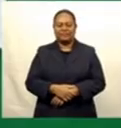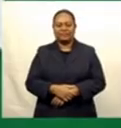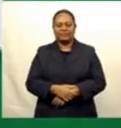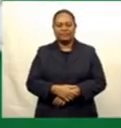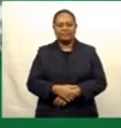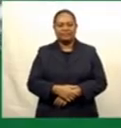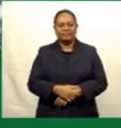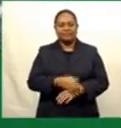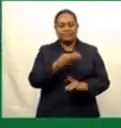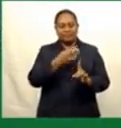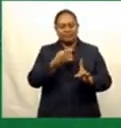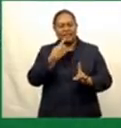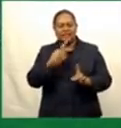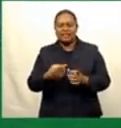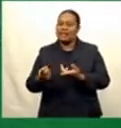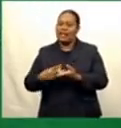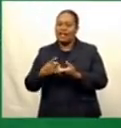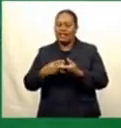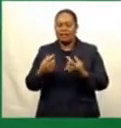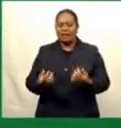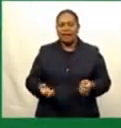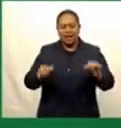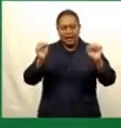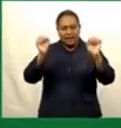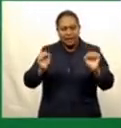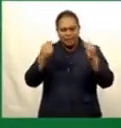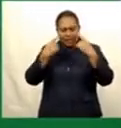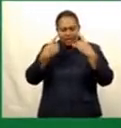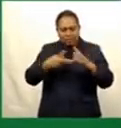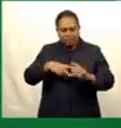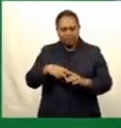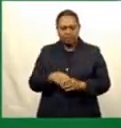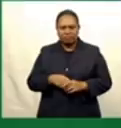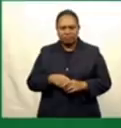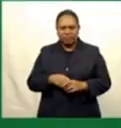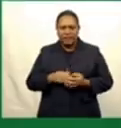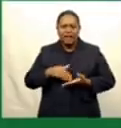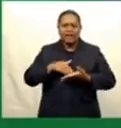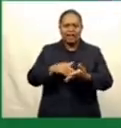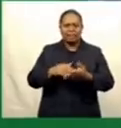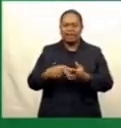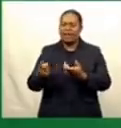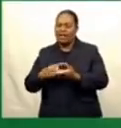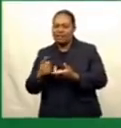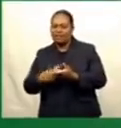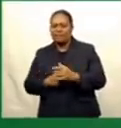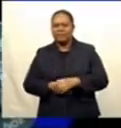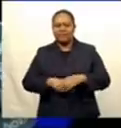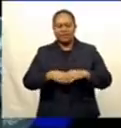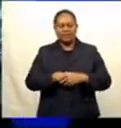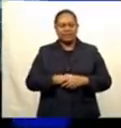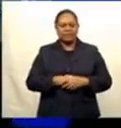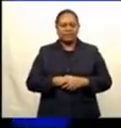achieve. Vai and other lifters are currently being monitored by head coach Henry Elder as they prepare for virtual